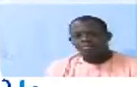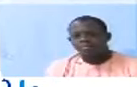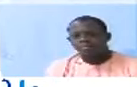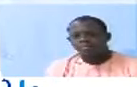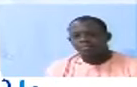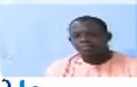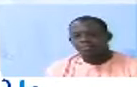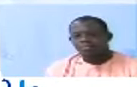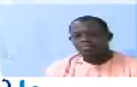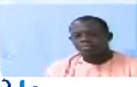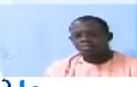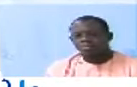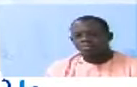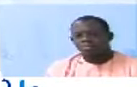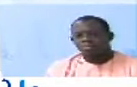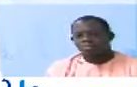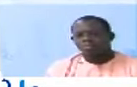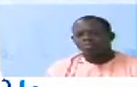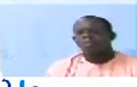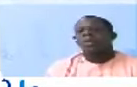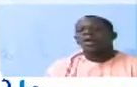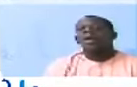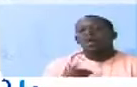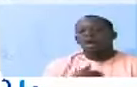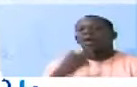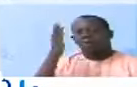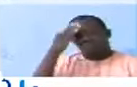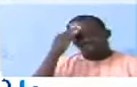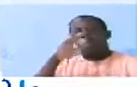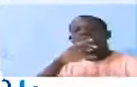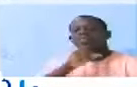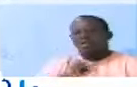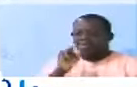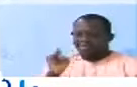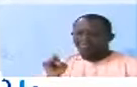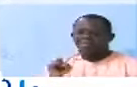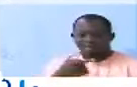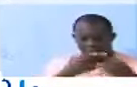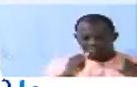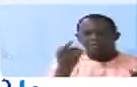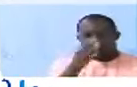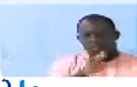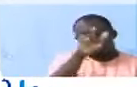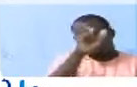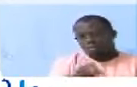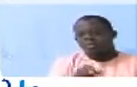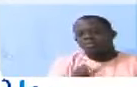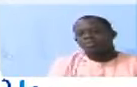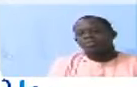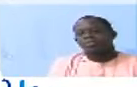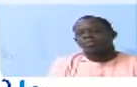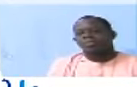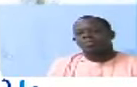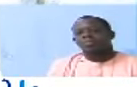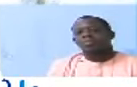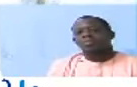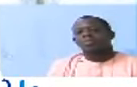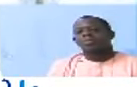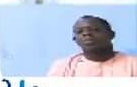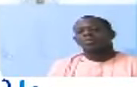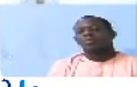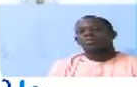only woman killing. Abu Bakar Bah alone. I know Abu Bakar Bah. He's different from this person. This Abu Bakar Bah, you